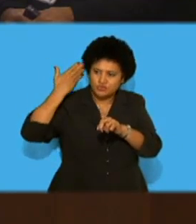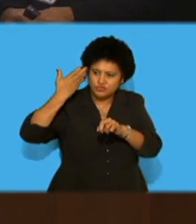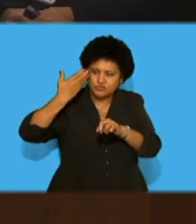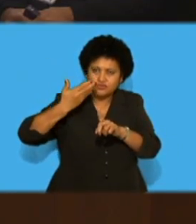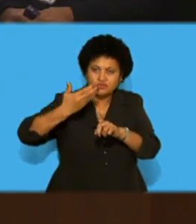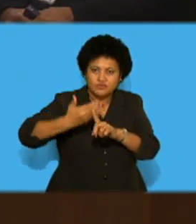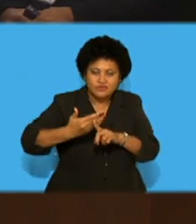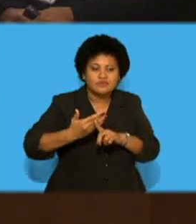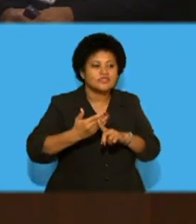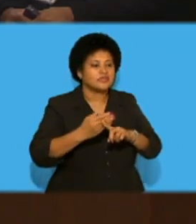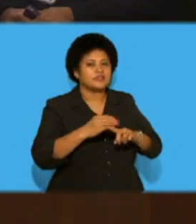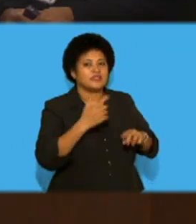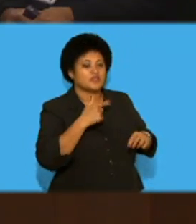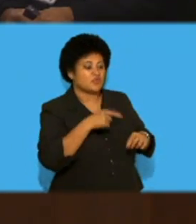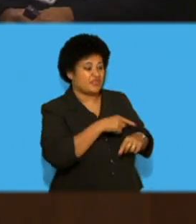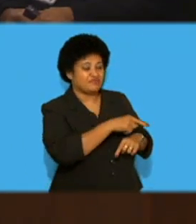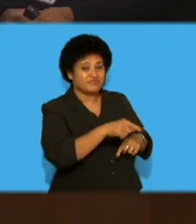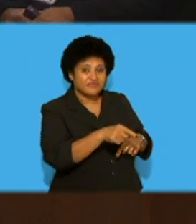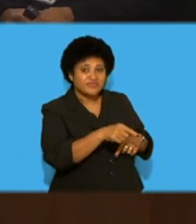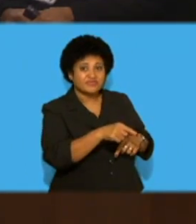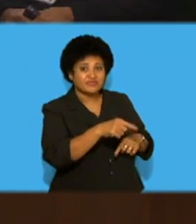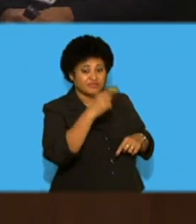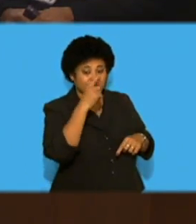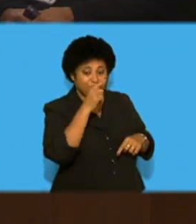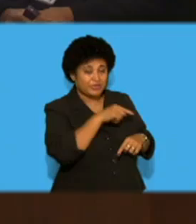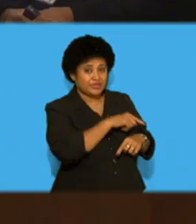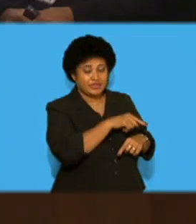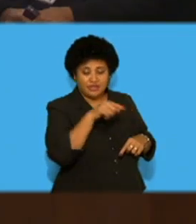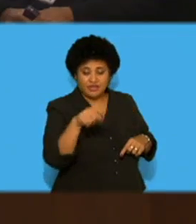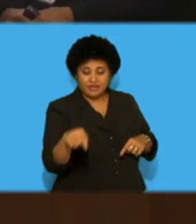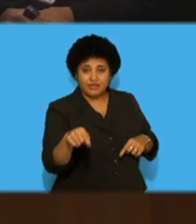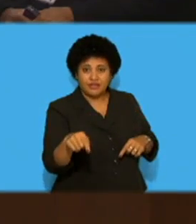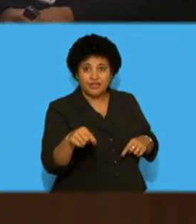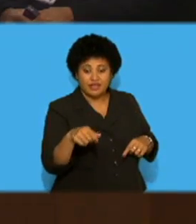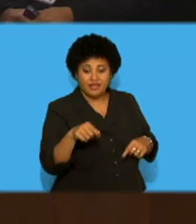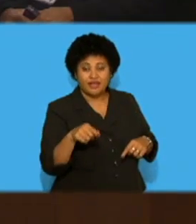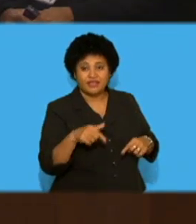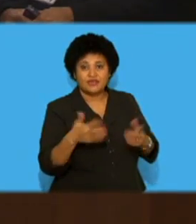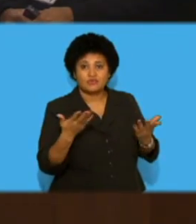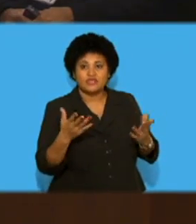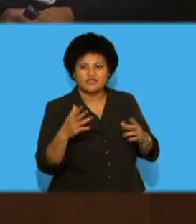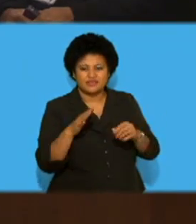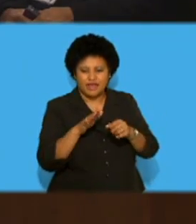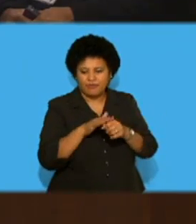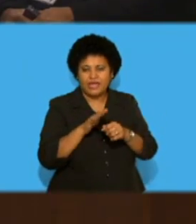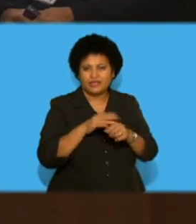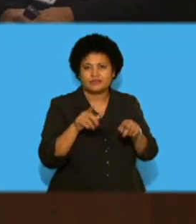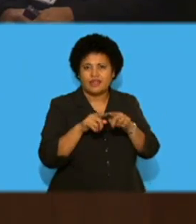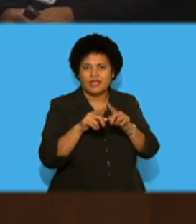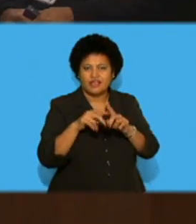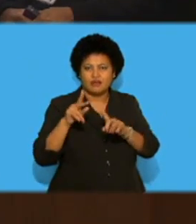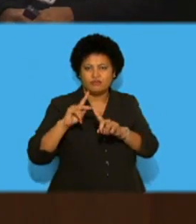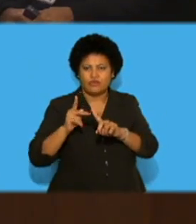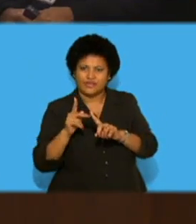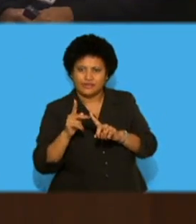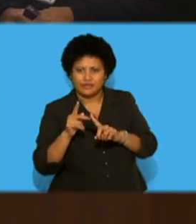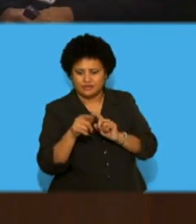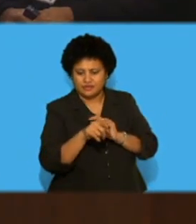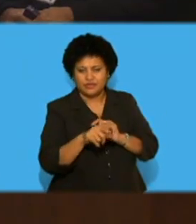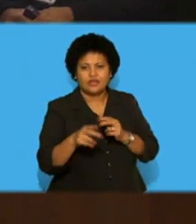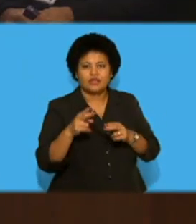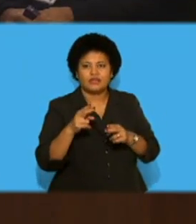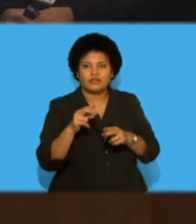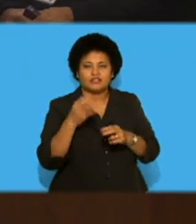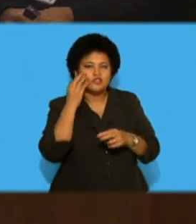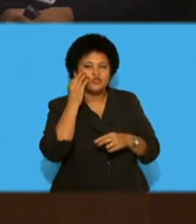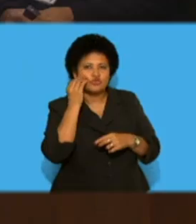parties actually had the genesis in the sugarcane industry, because it was highly politicized since then. It has been. And Madam